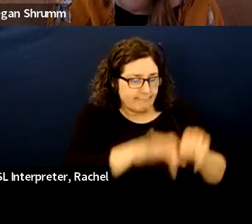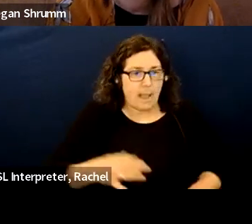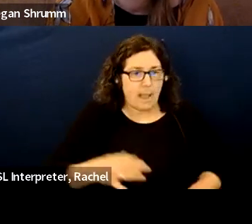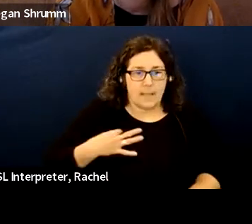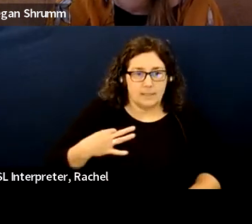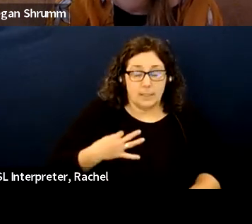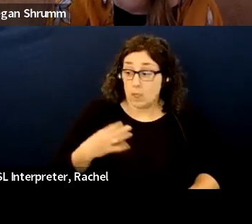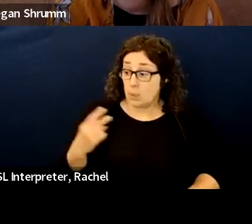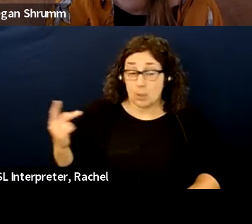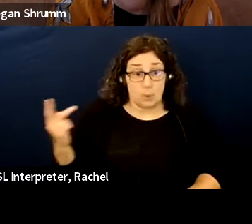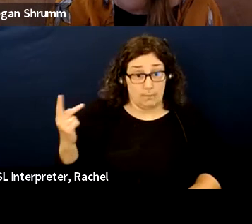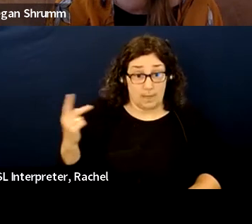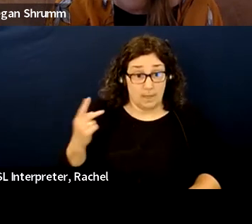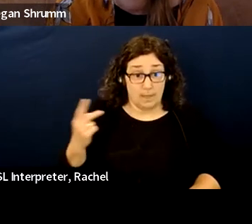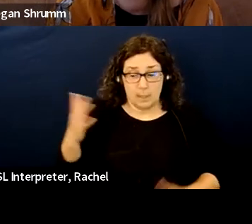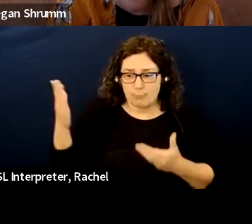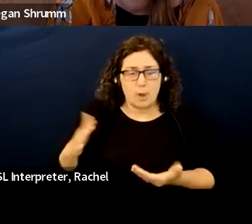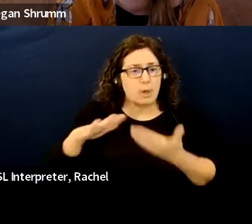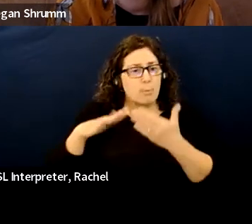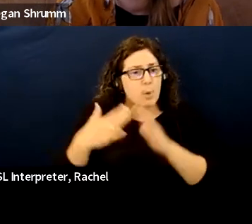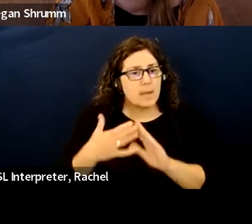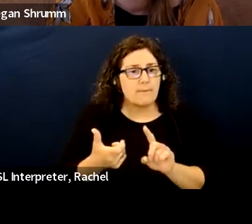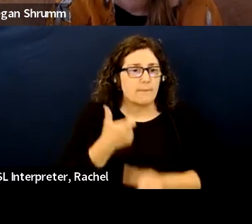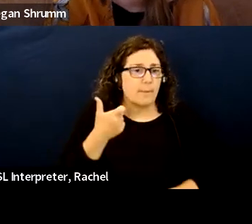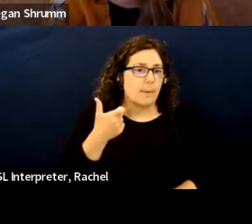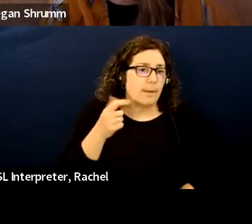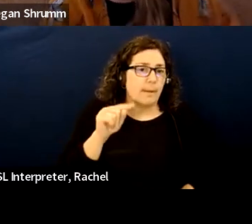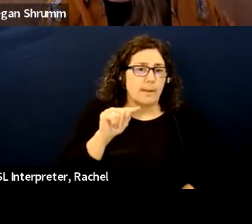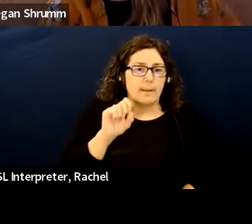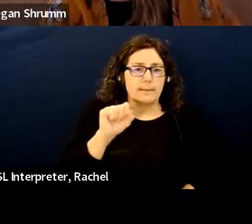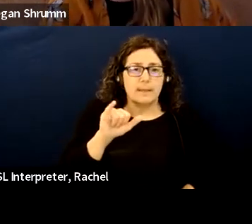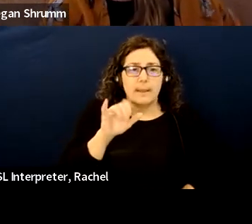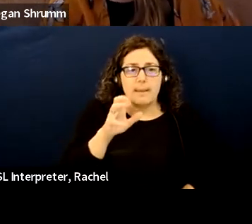and Tiffany brought down community members from like the Sycam.